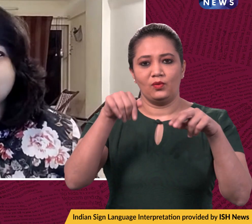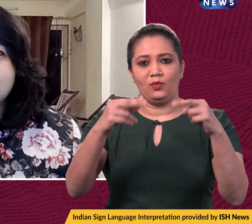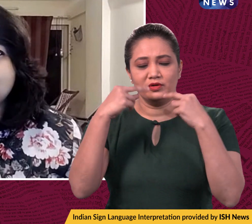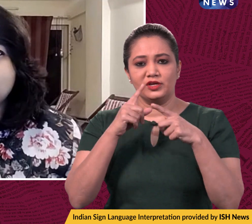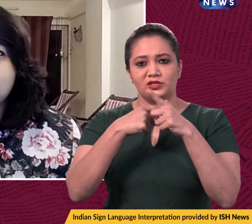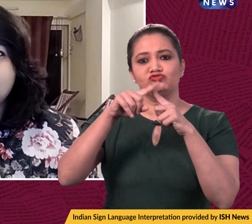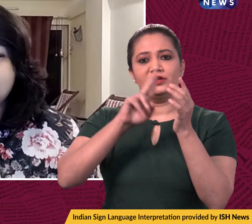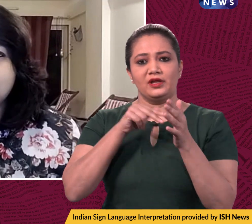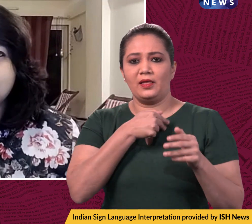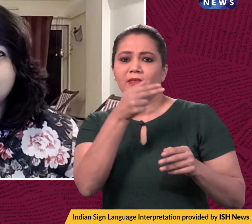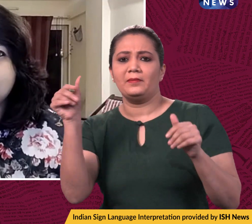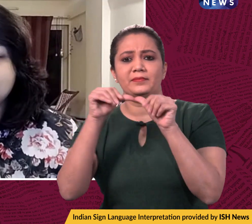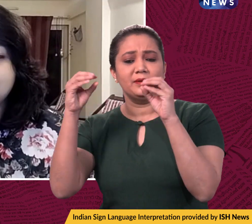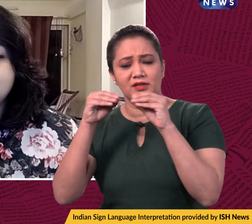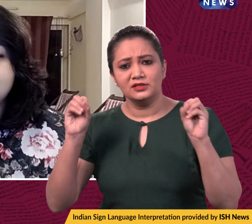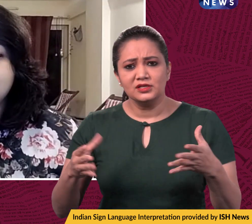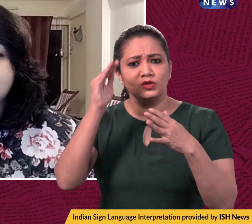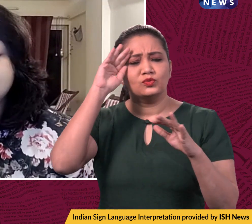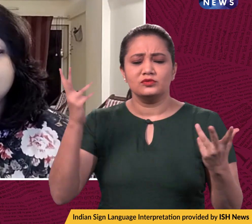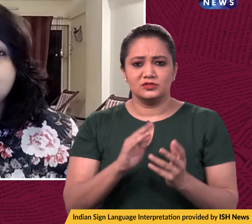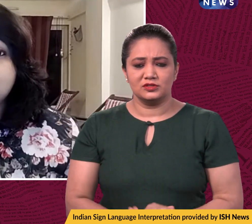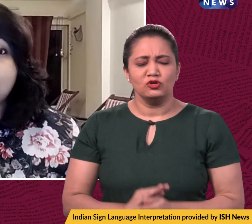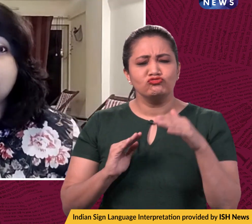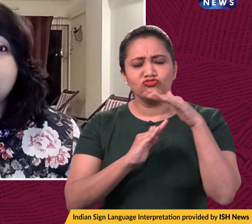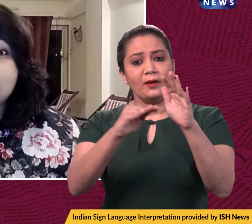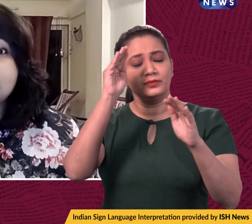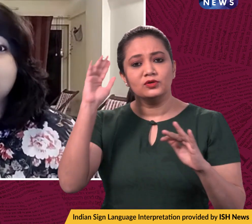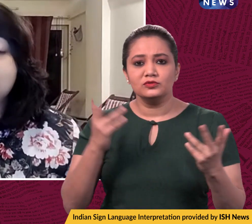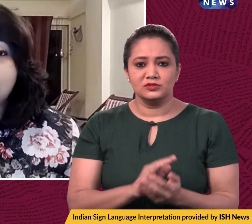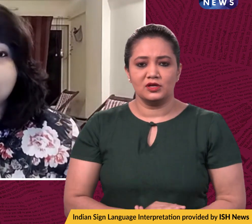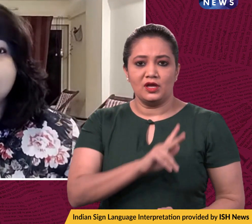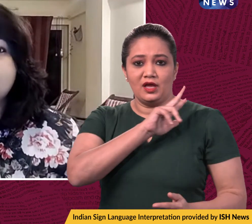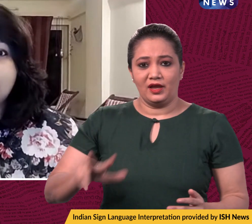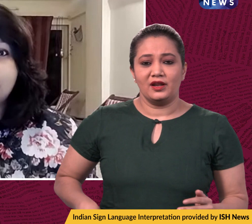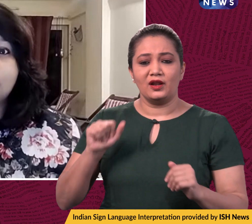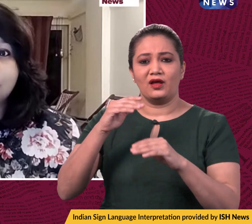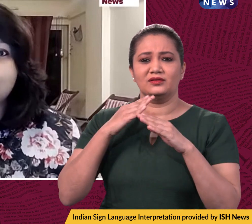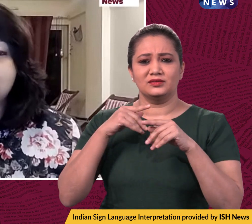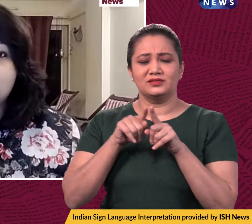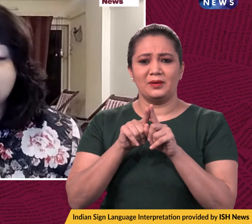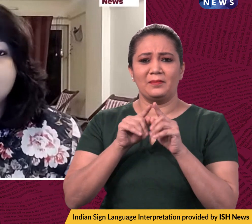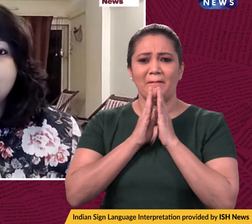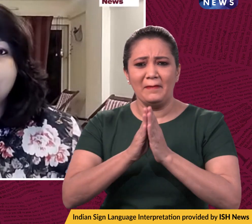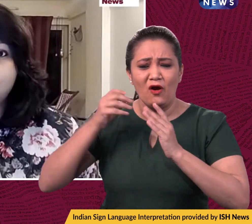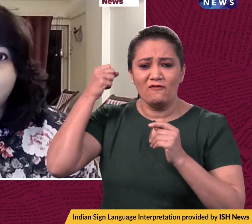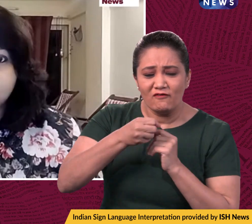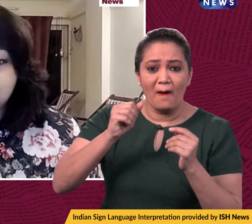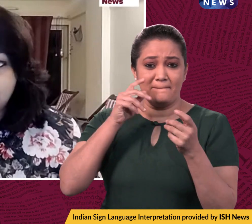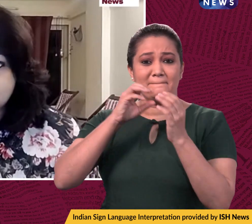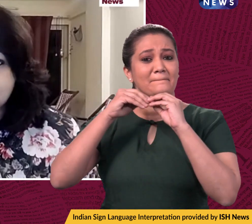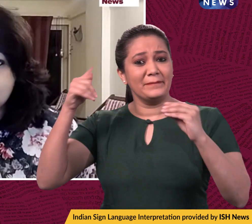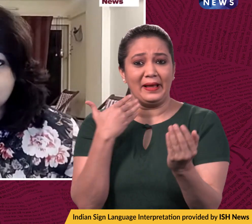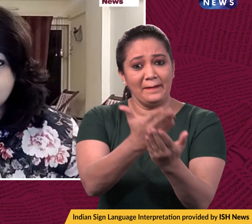you're watching Just the News. I'm Amita Balachandra. Let's get straight to it. The top story is the Karnataka's anti-conversion bill that